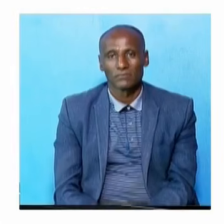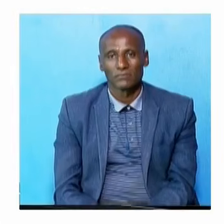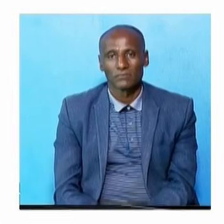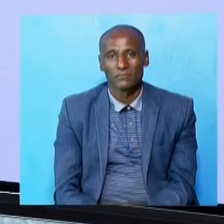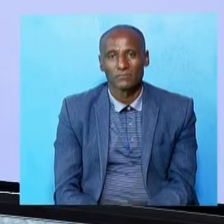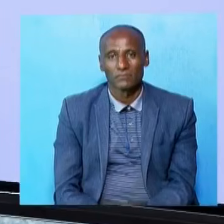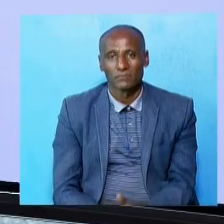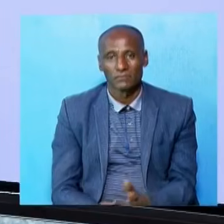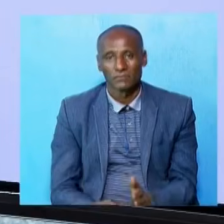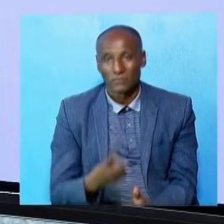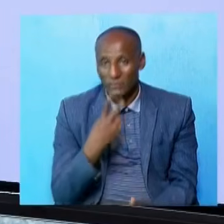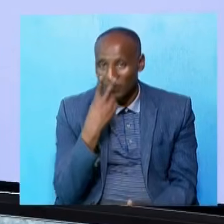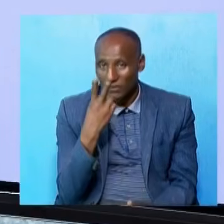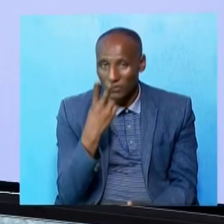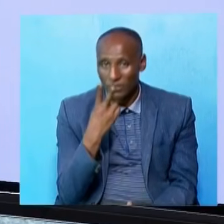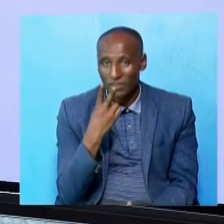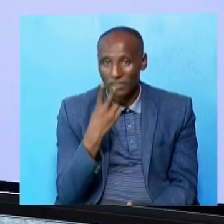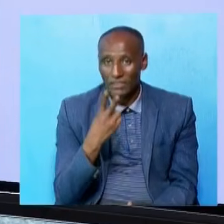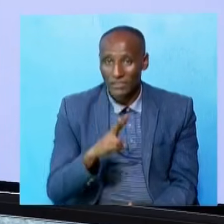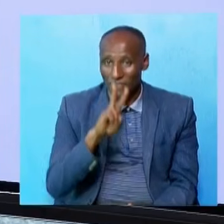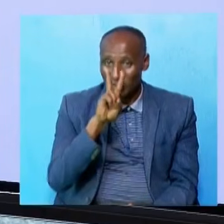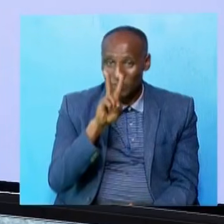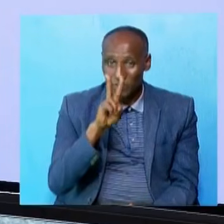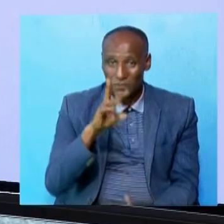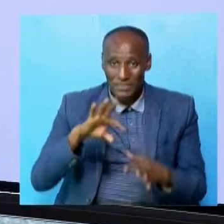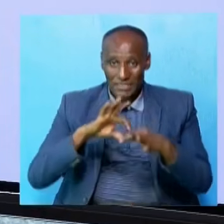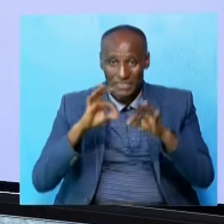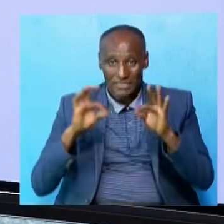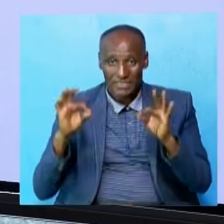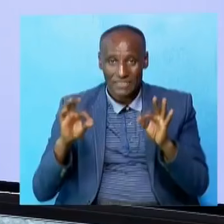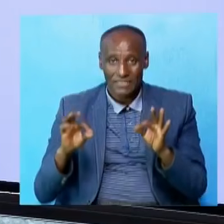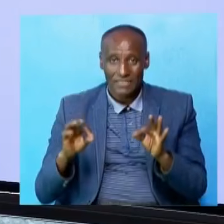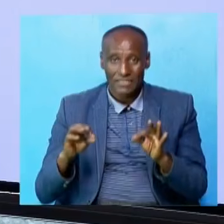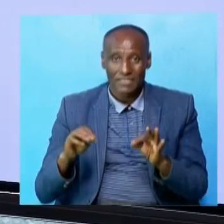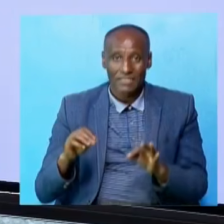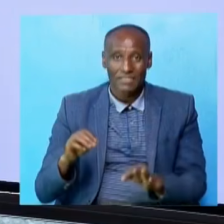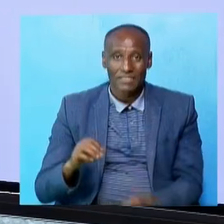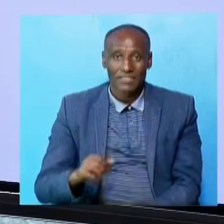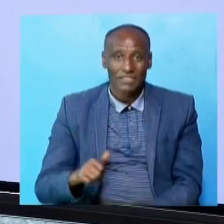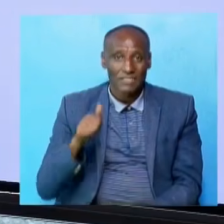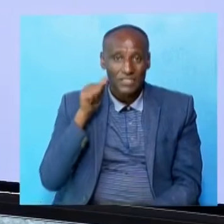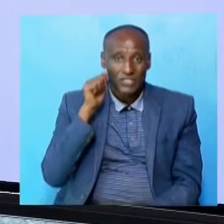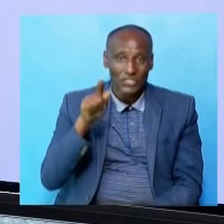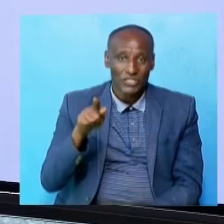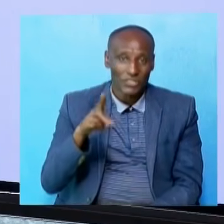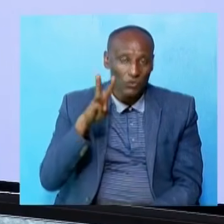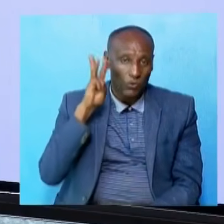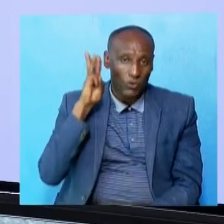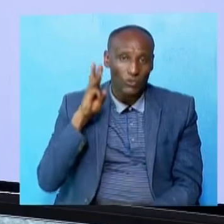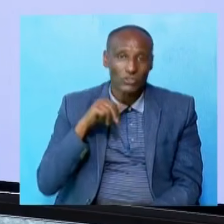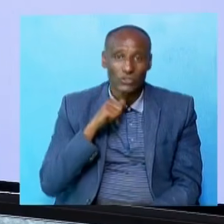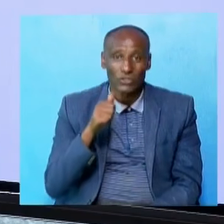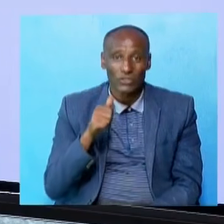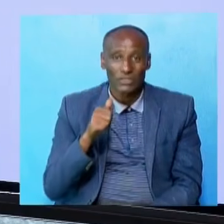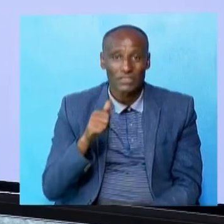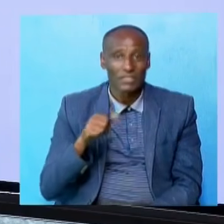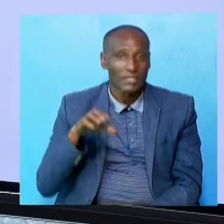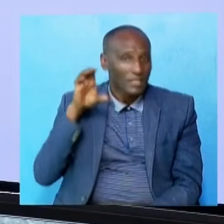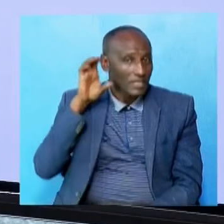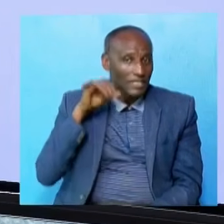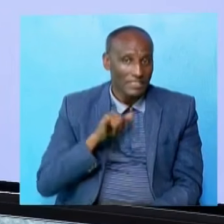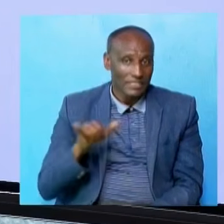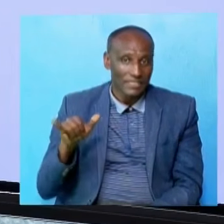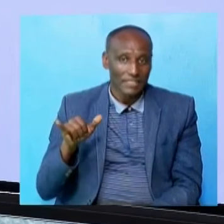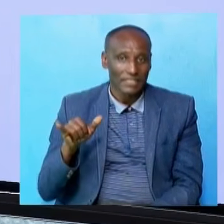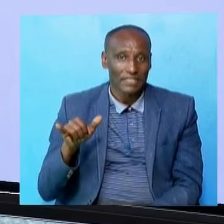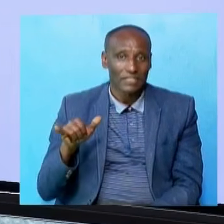Look, do you see these 2 sentences? She was not listening. They were not coming